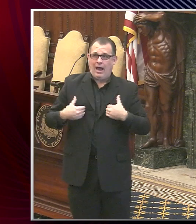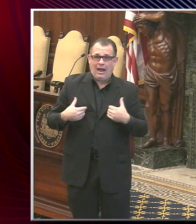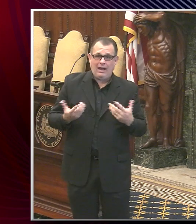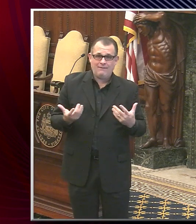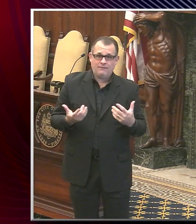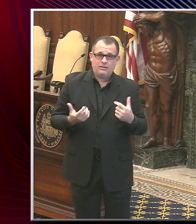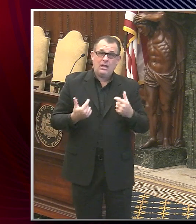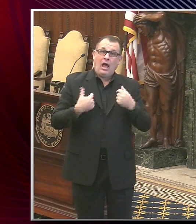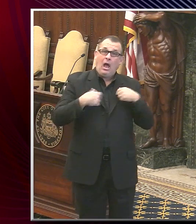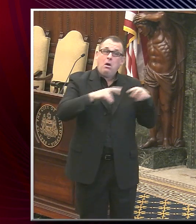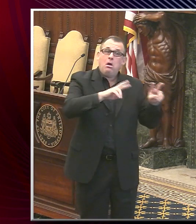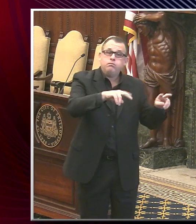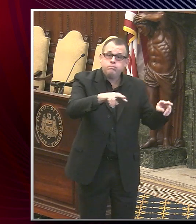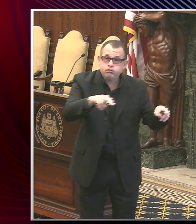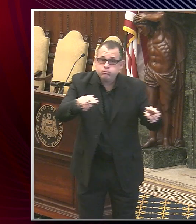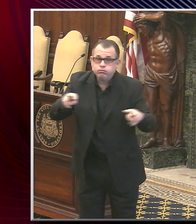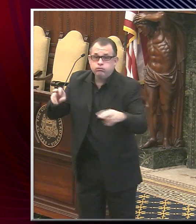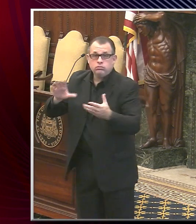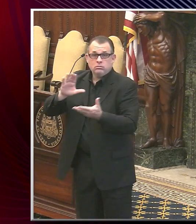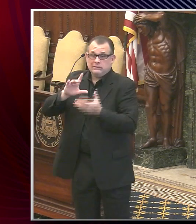they're running quite successfully.